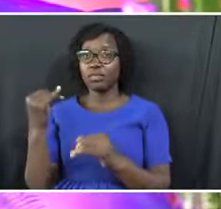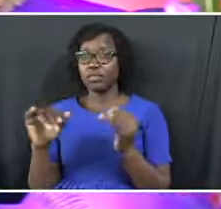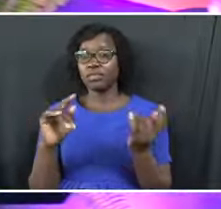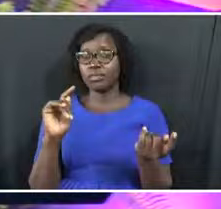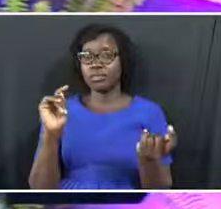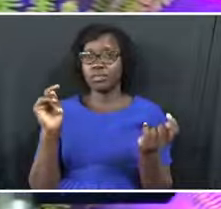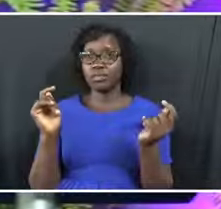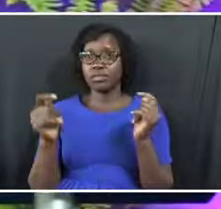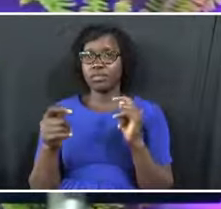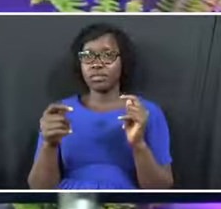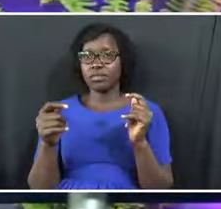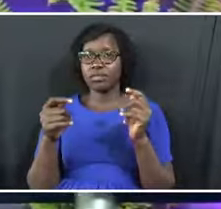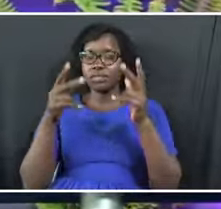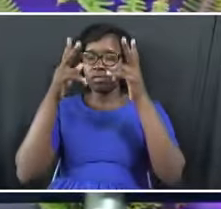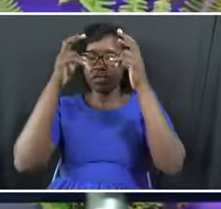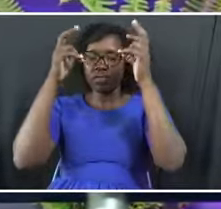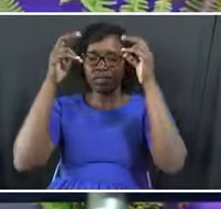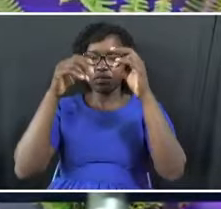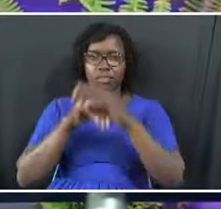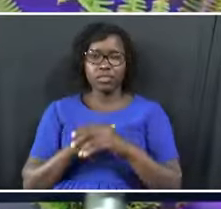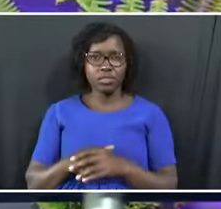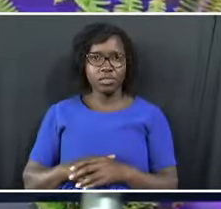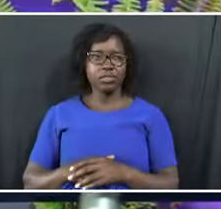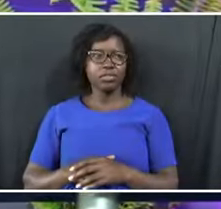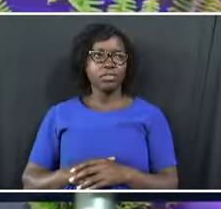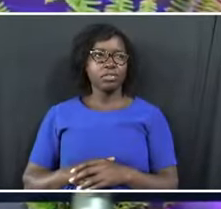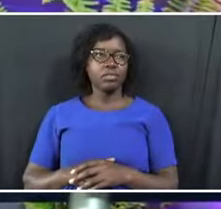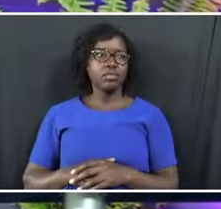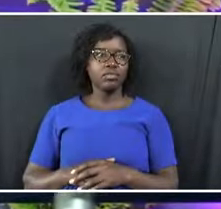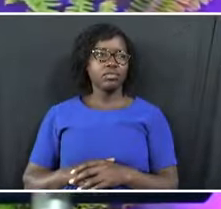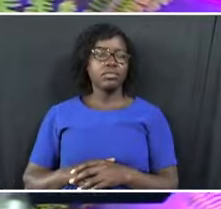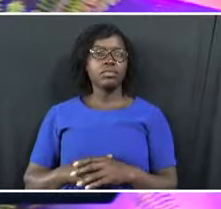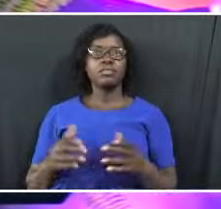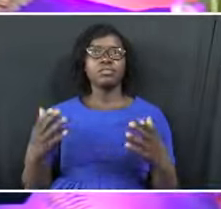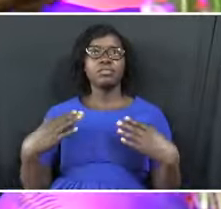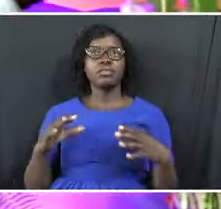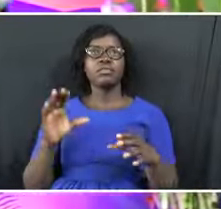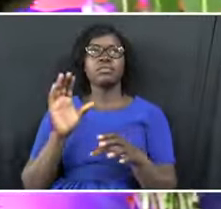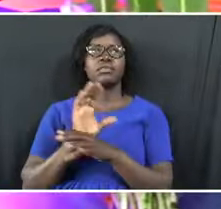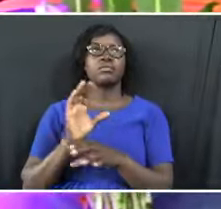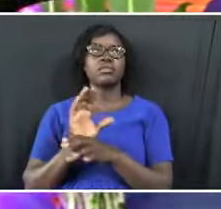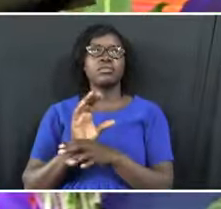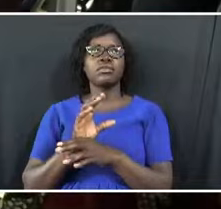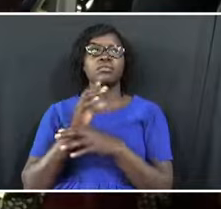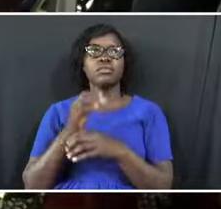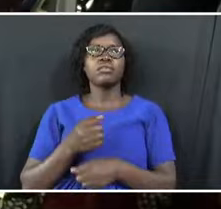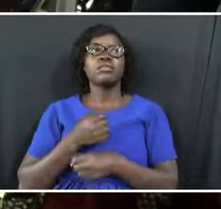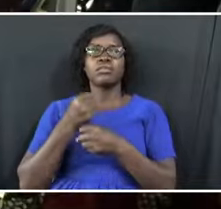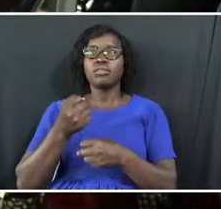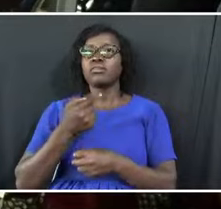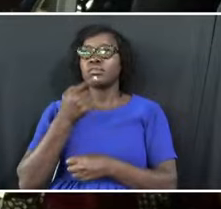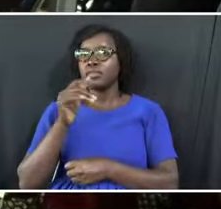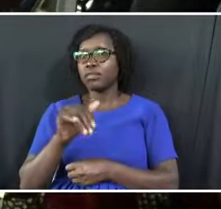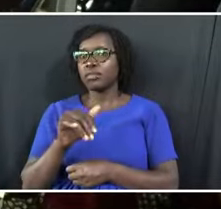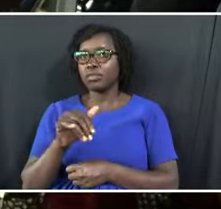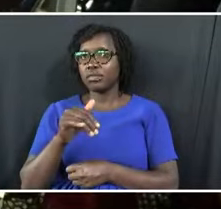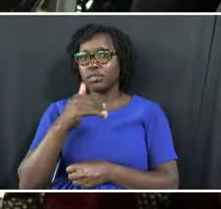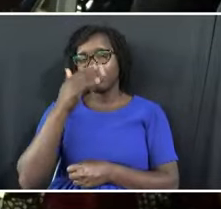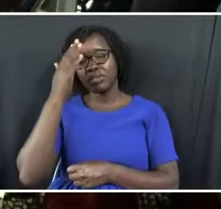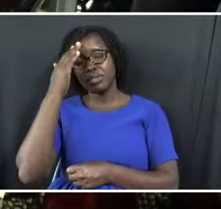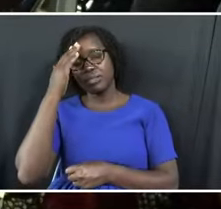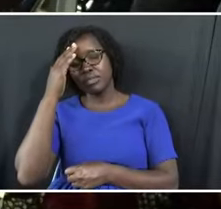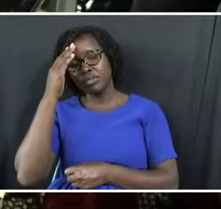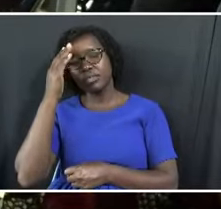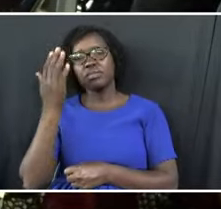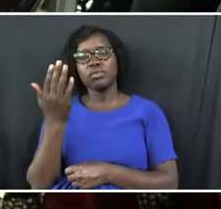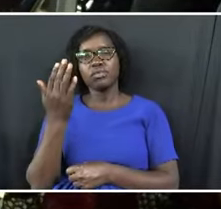turned to be devils. There are people, even the church, whom we have trusted and said, you know, him